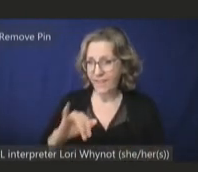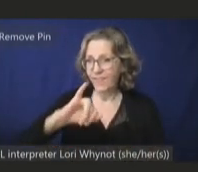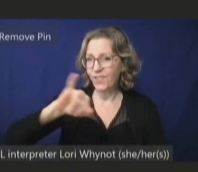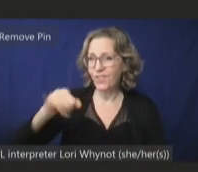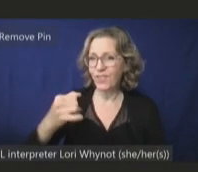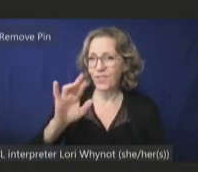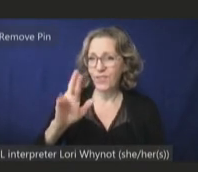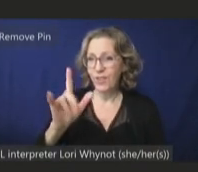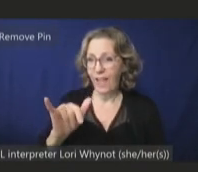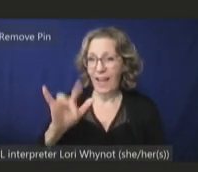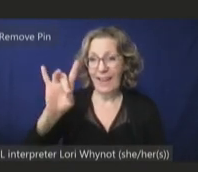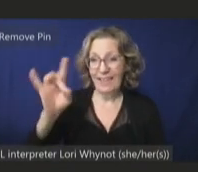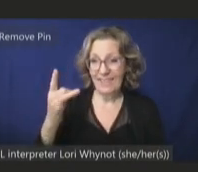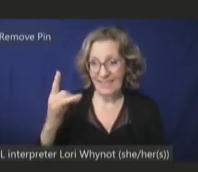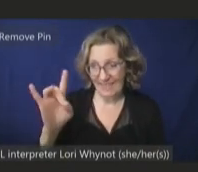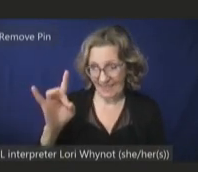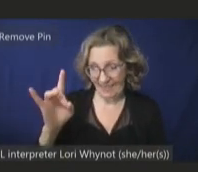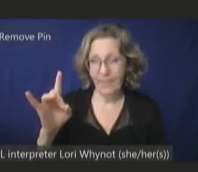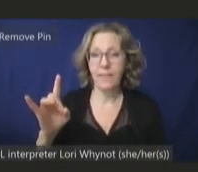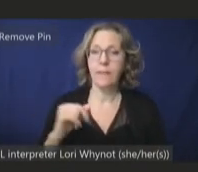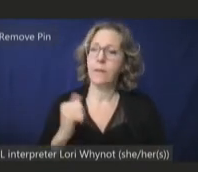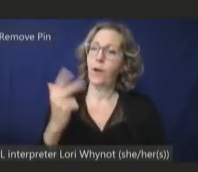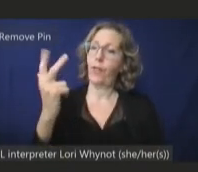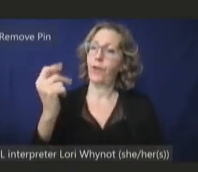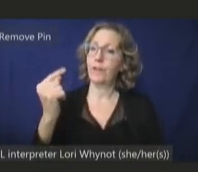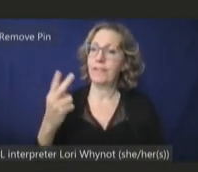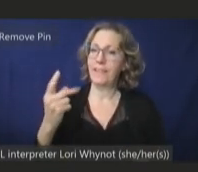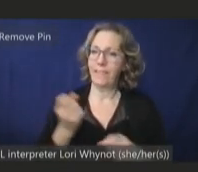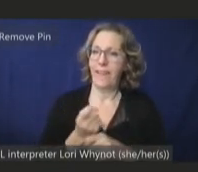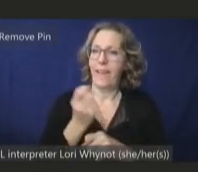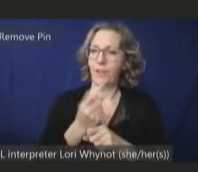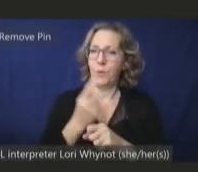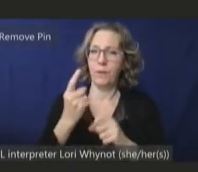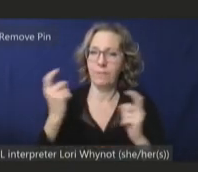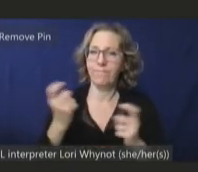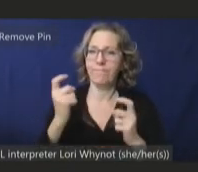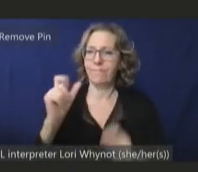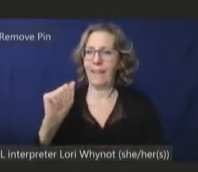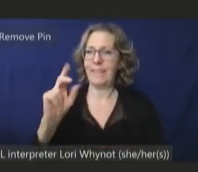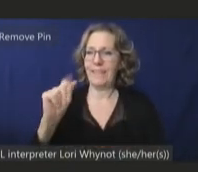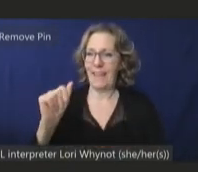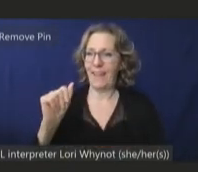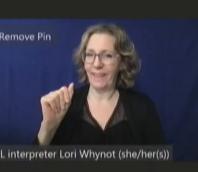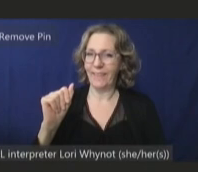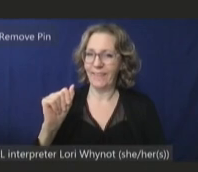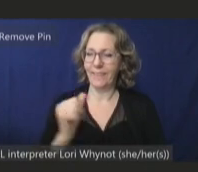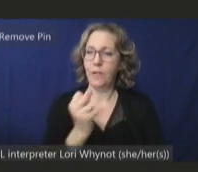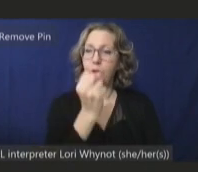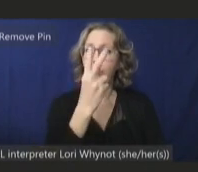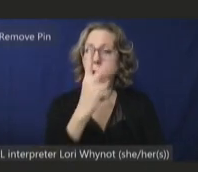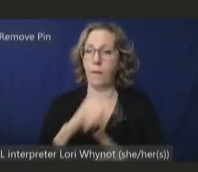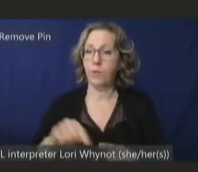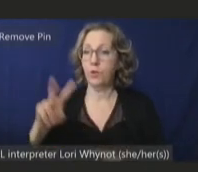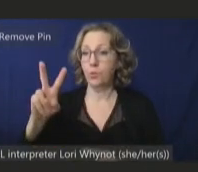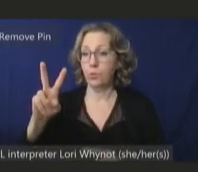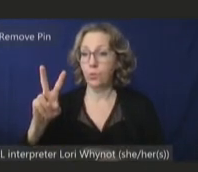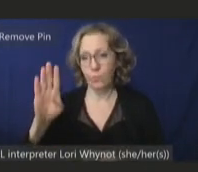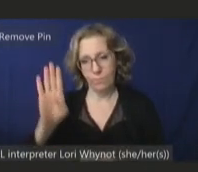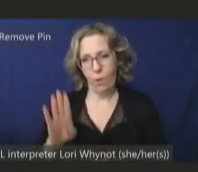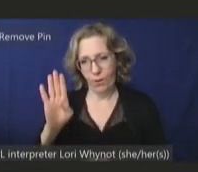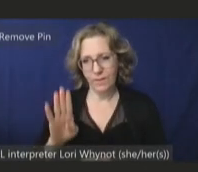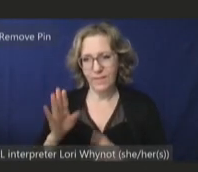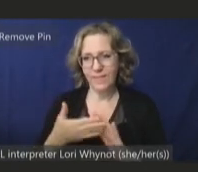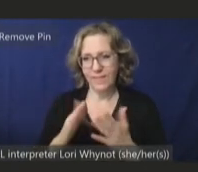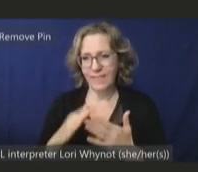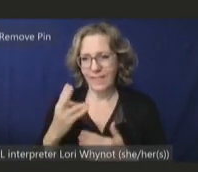is going to be our 13th annual ADA Day celebration. It will be from 12 noon to 2 p.m. on Boston City Hall Plaza. We